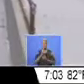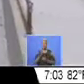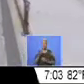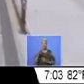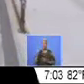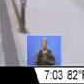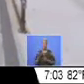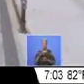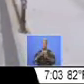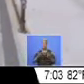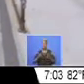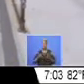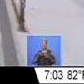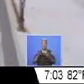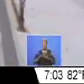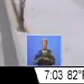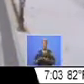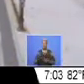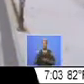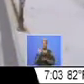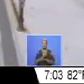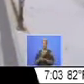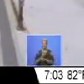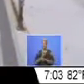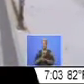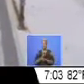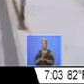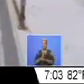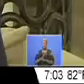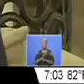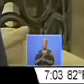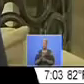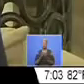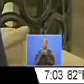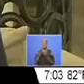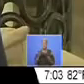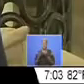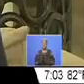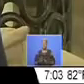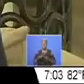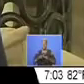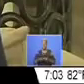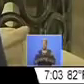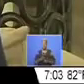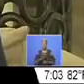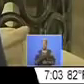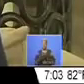was still functioning. The tourist product is still there, functioning and vibrant.